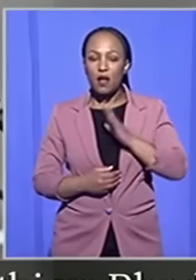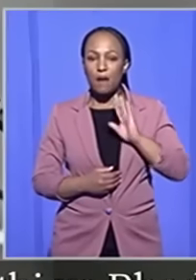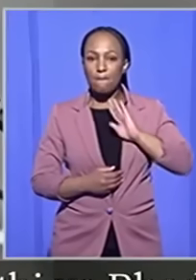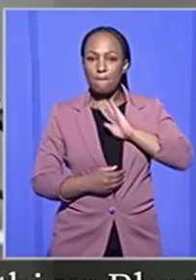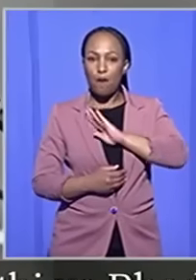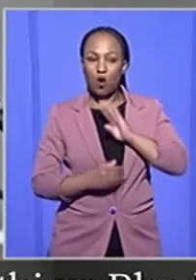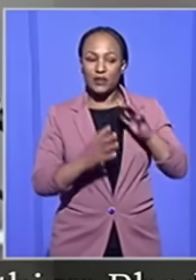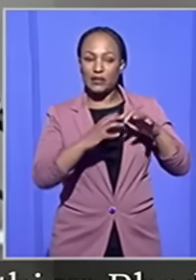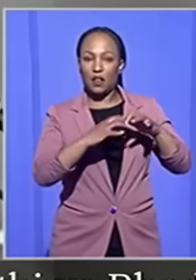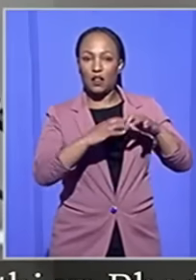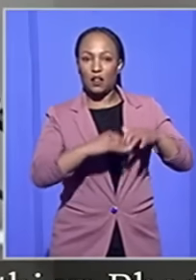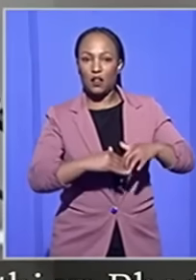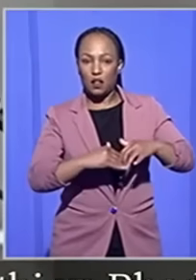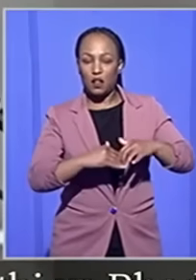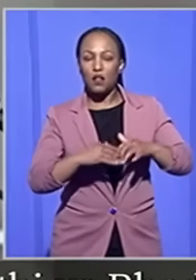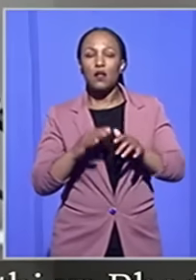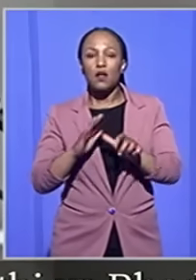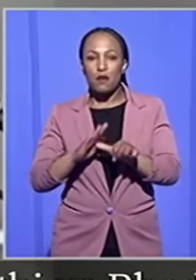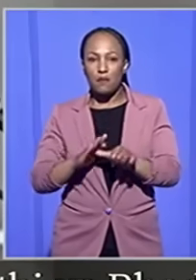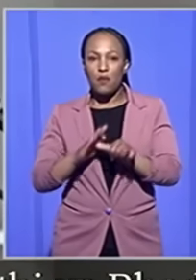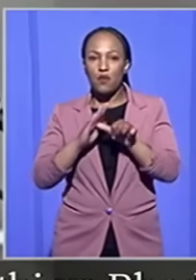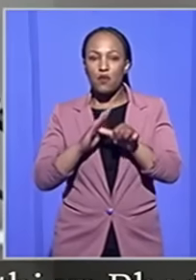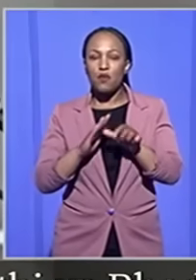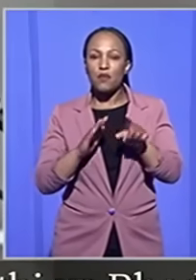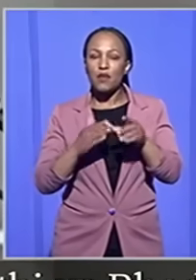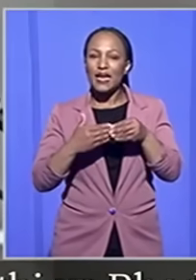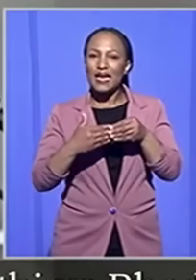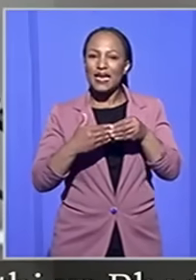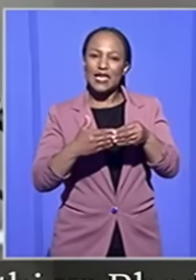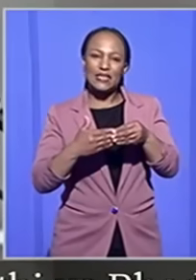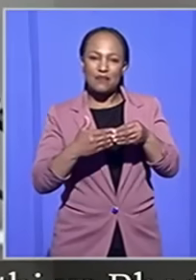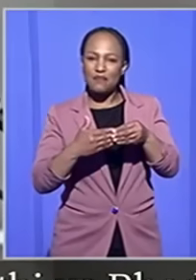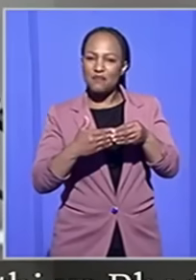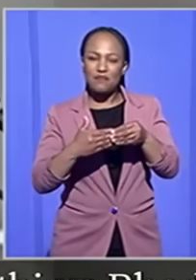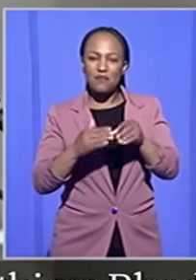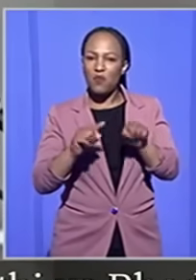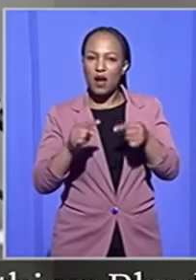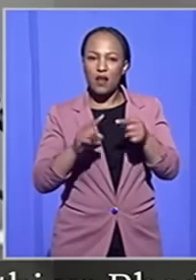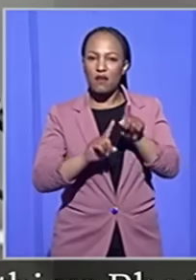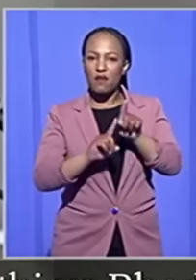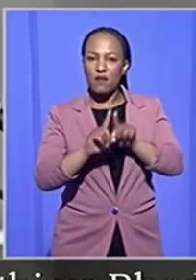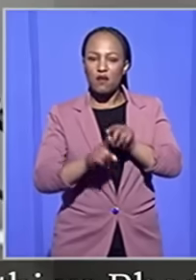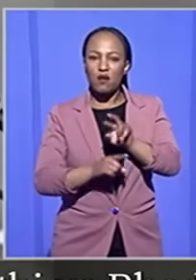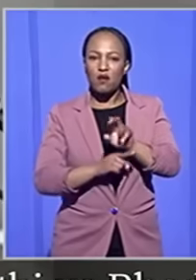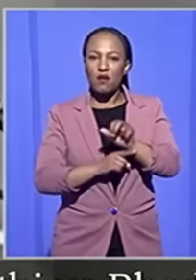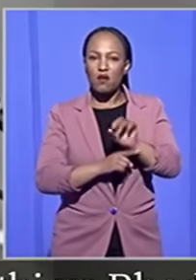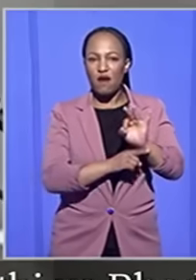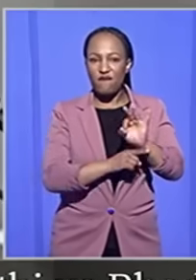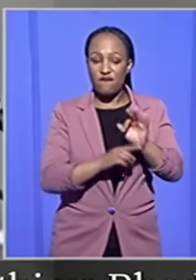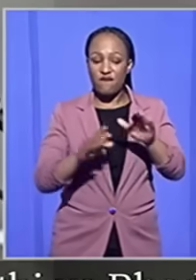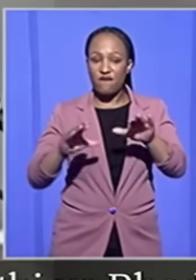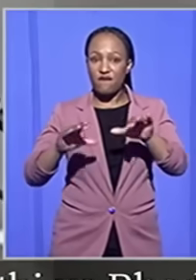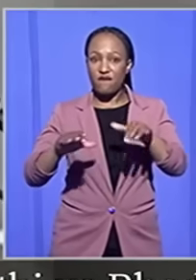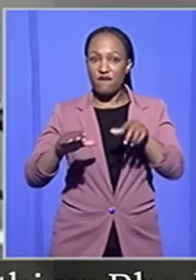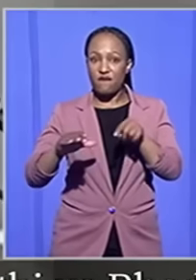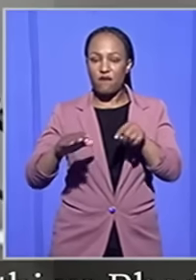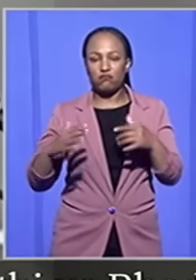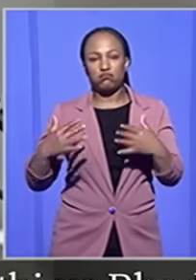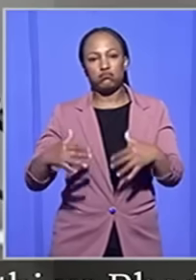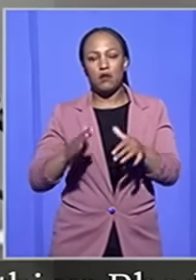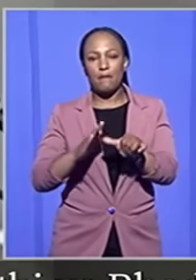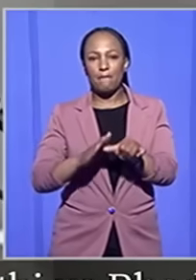particularly important for there to not be a leadership vacuum in such an important context, the Road Accident Fund being as significant and massive a